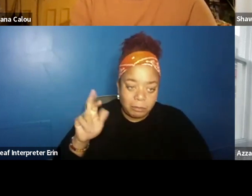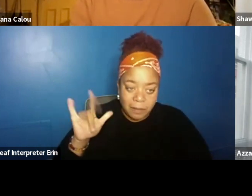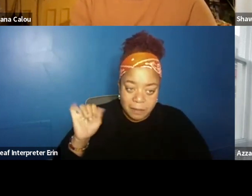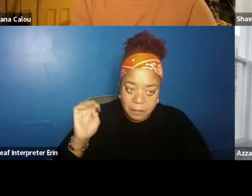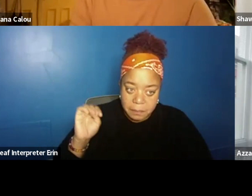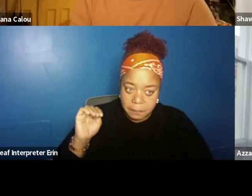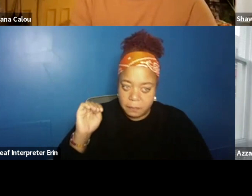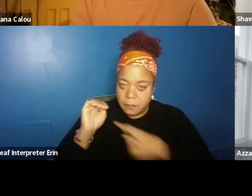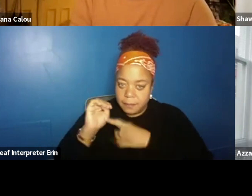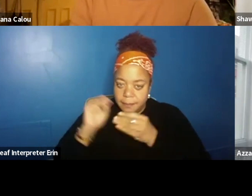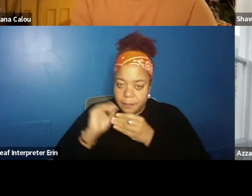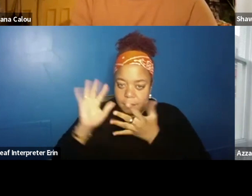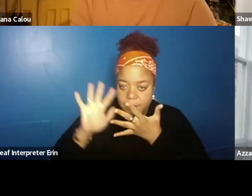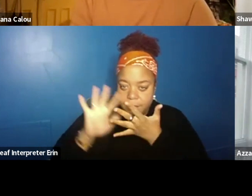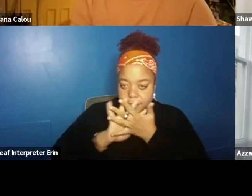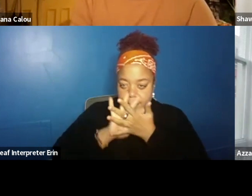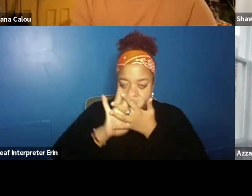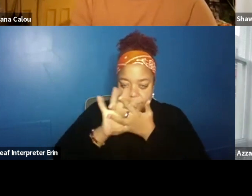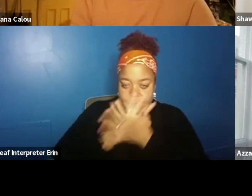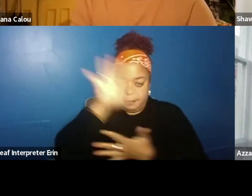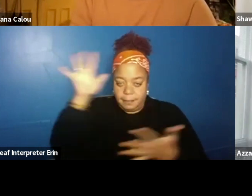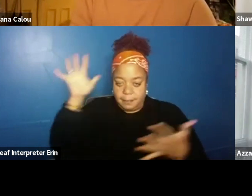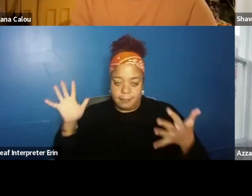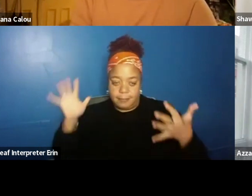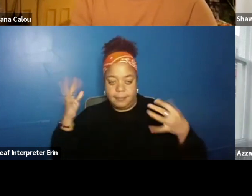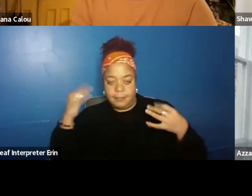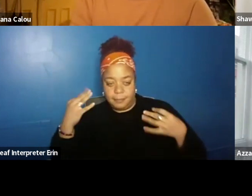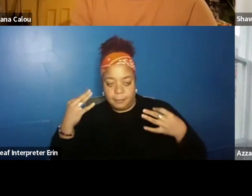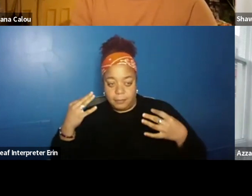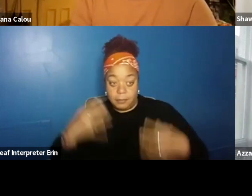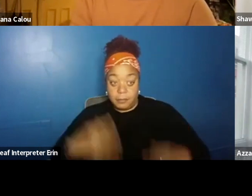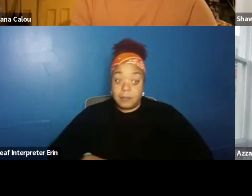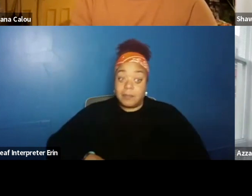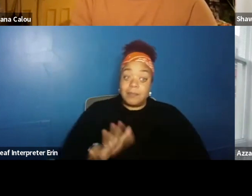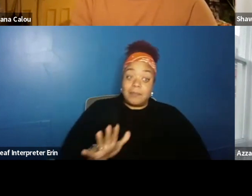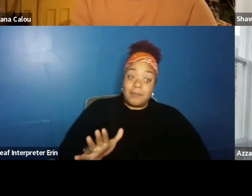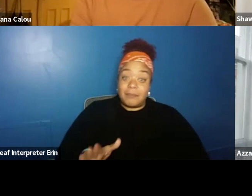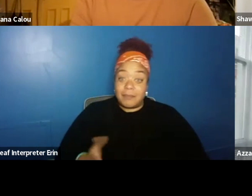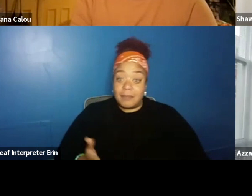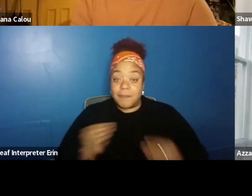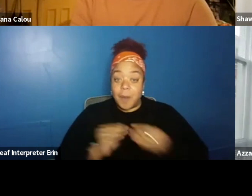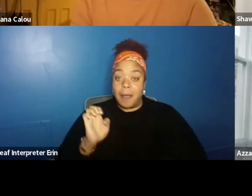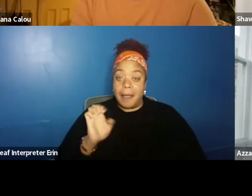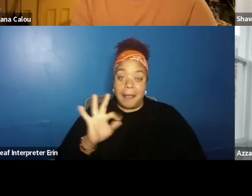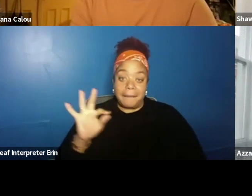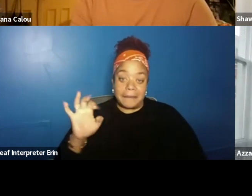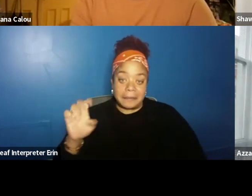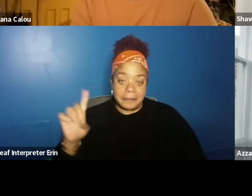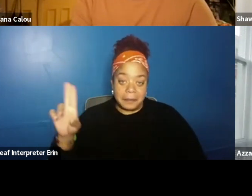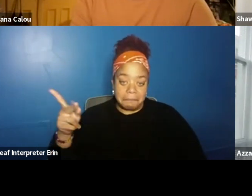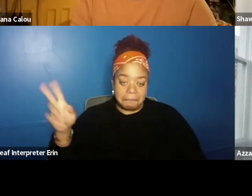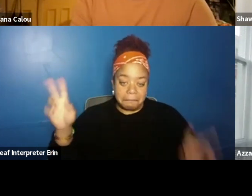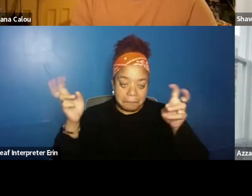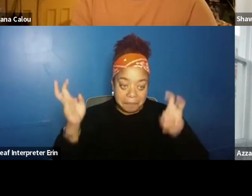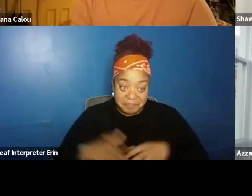can say this here, but the effed upness of this new kind of romanticized mental health and mental illness,